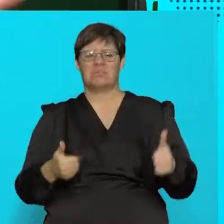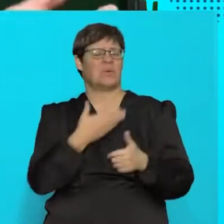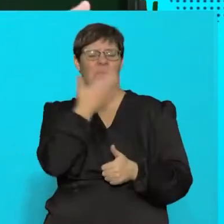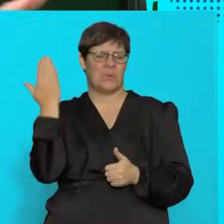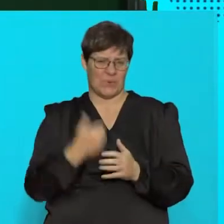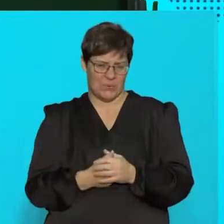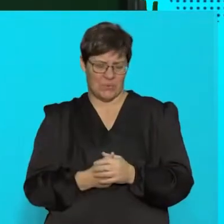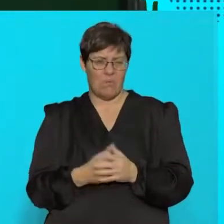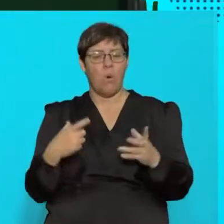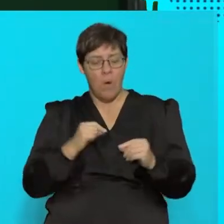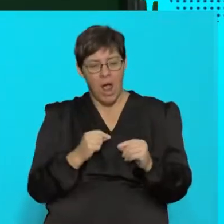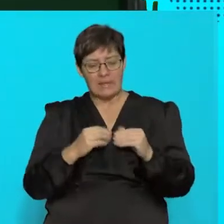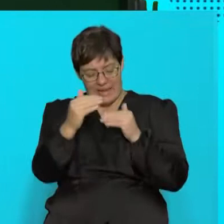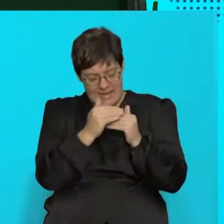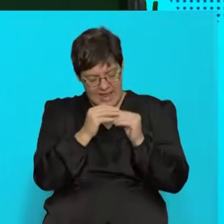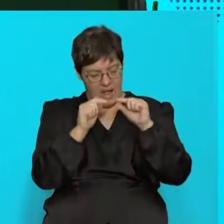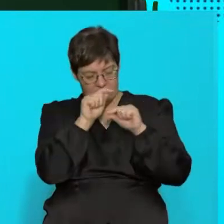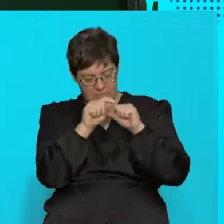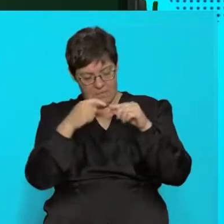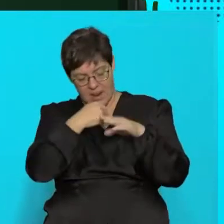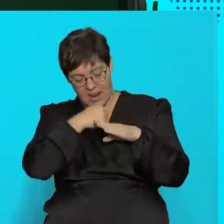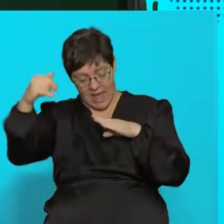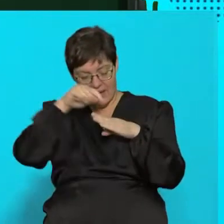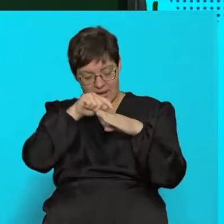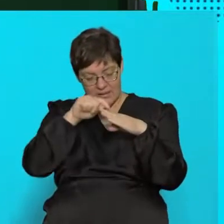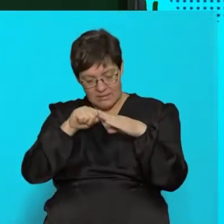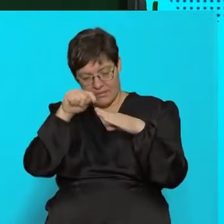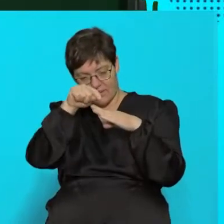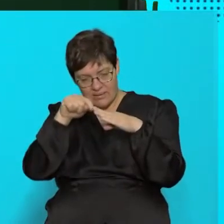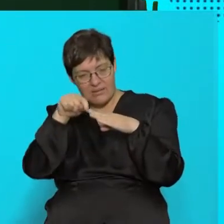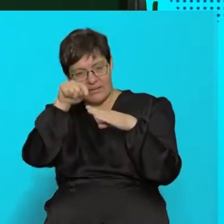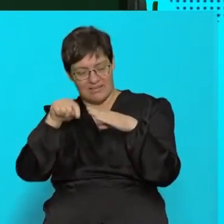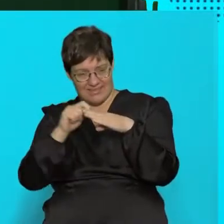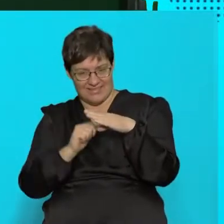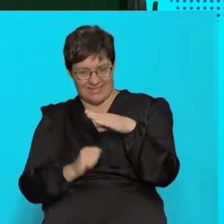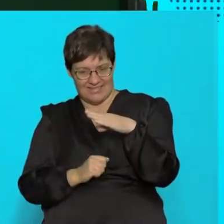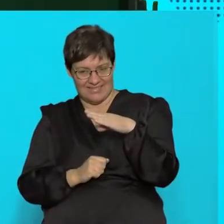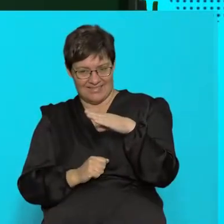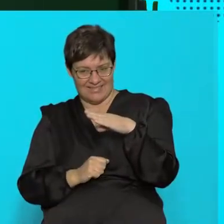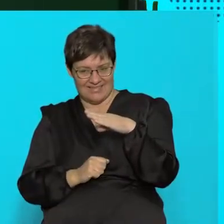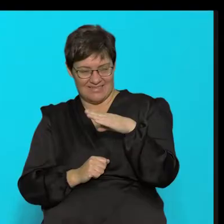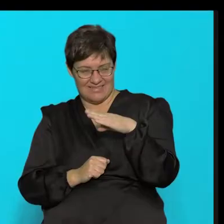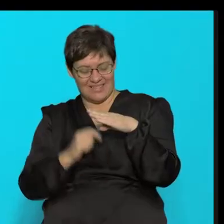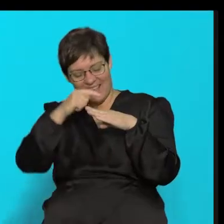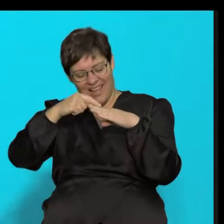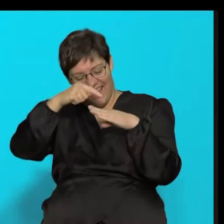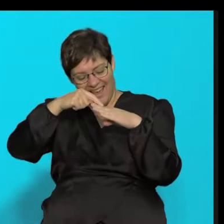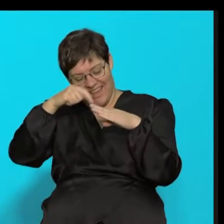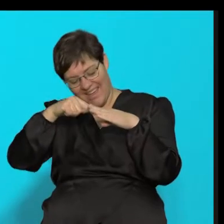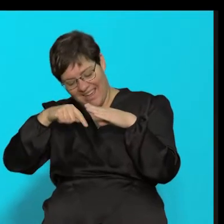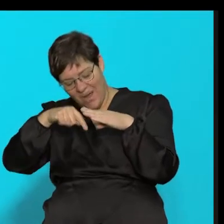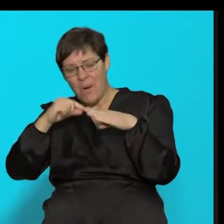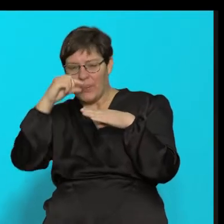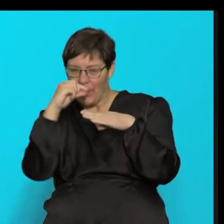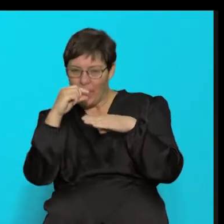good model. We don't have the good or the best line of best fit. Are we together? So we want to minimize this. This is what